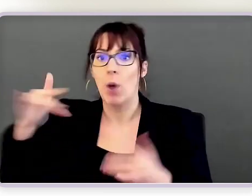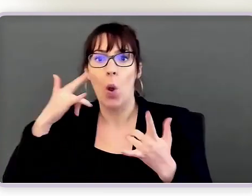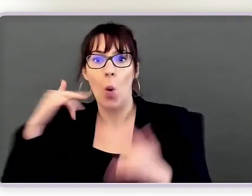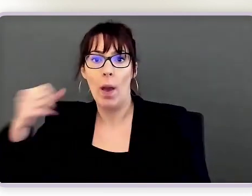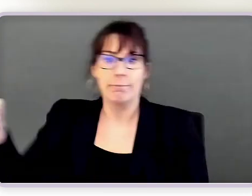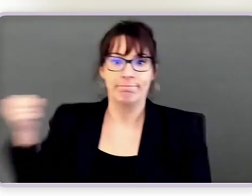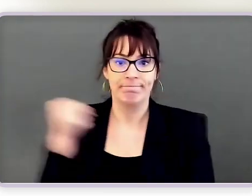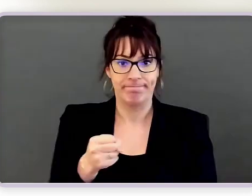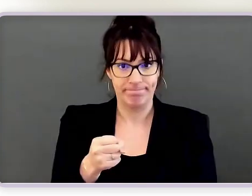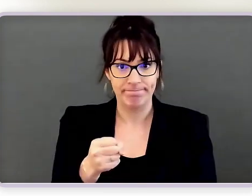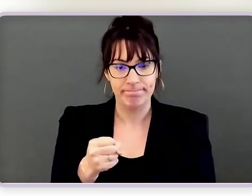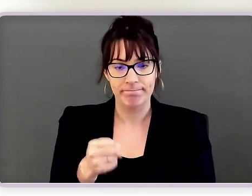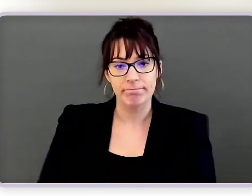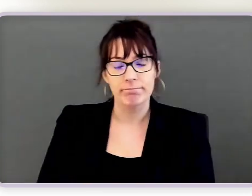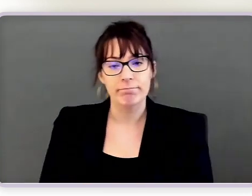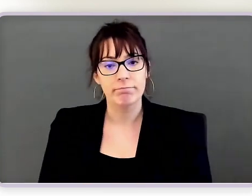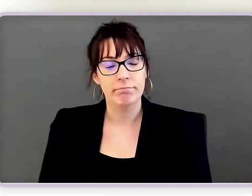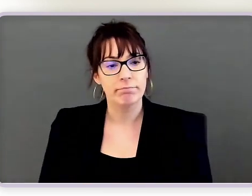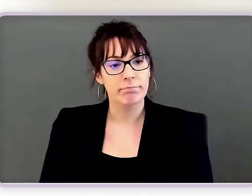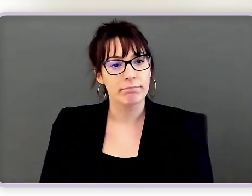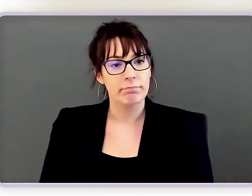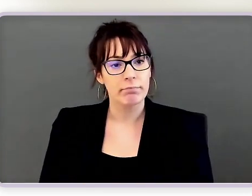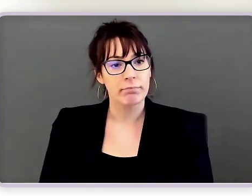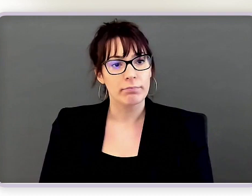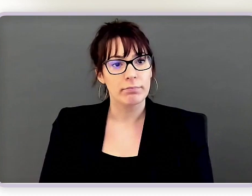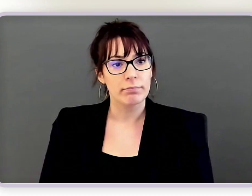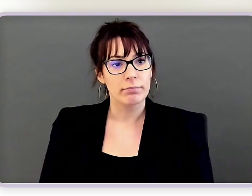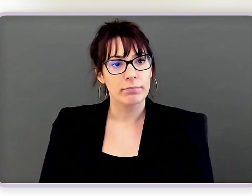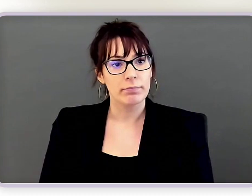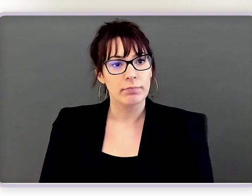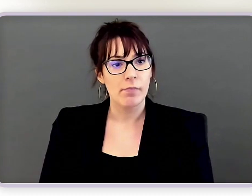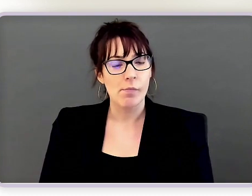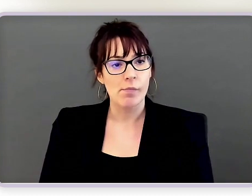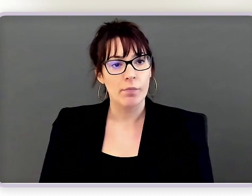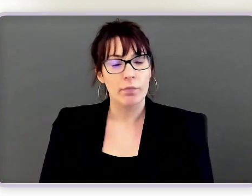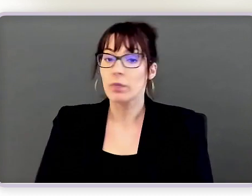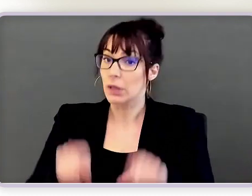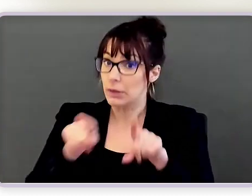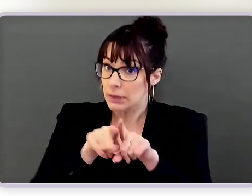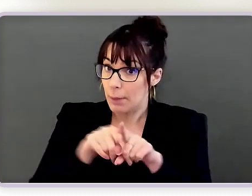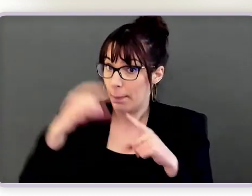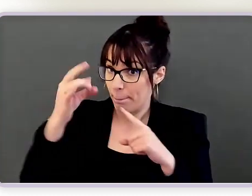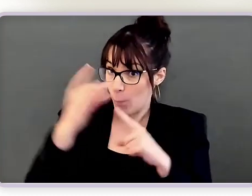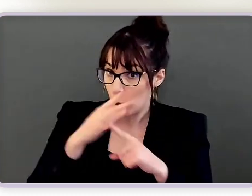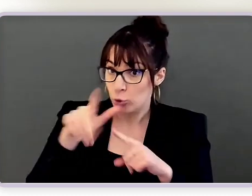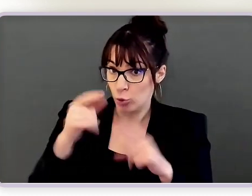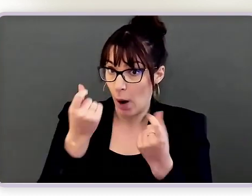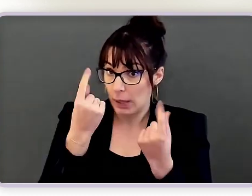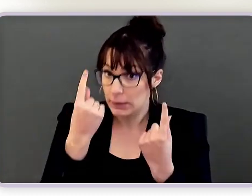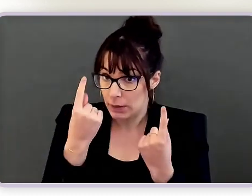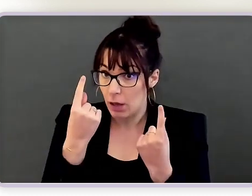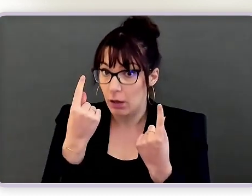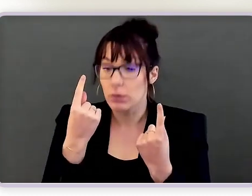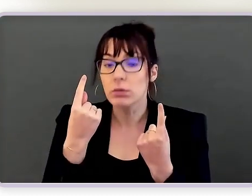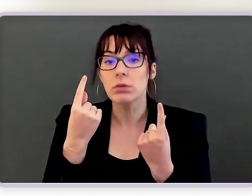It's also important to realise that most respondents, so most people that you might have made